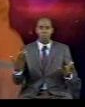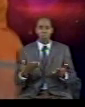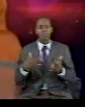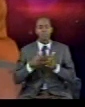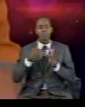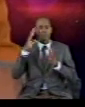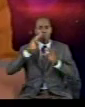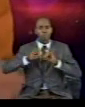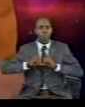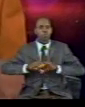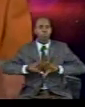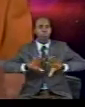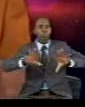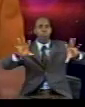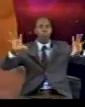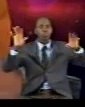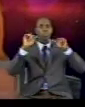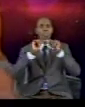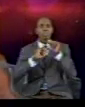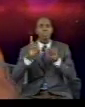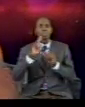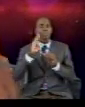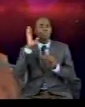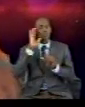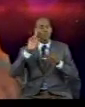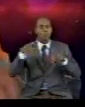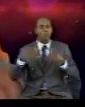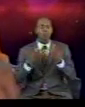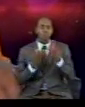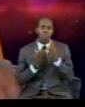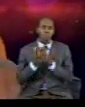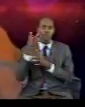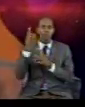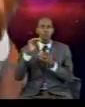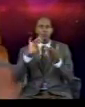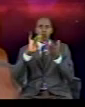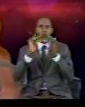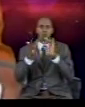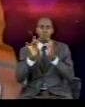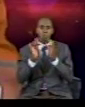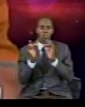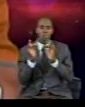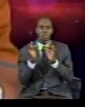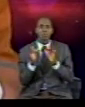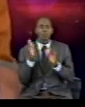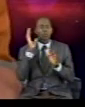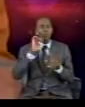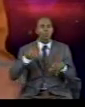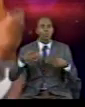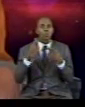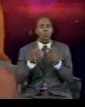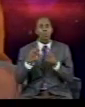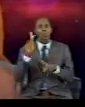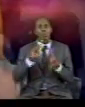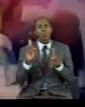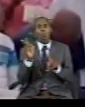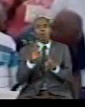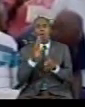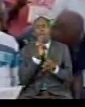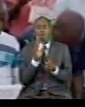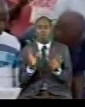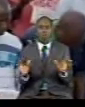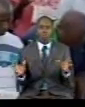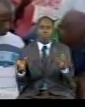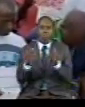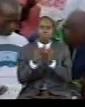It will reach through the social media. It will reach through the places where people are gathered. Let's pray and